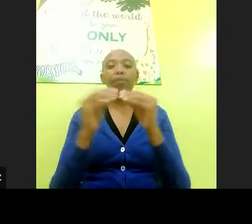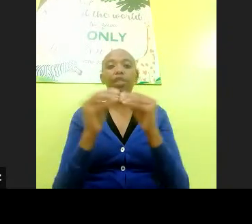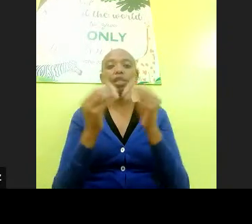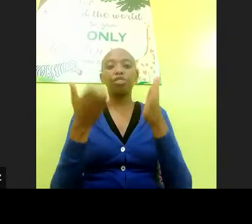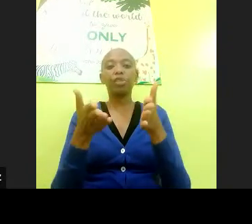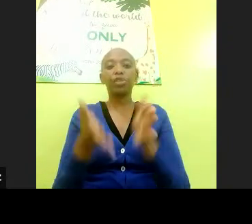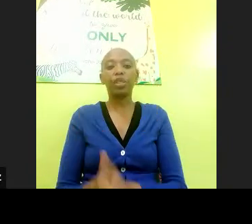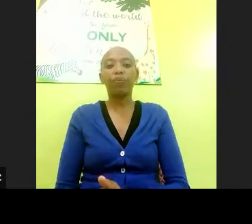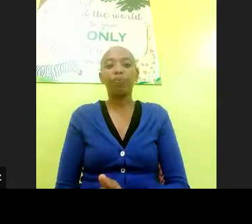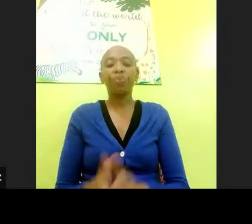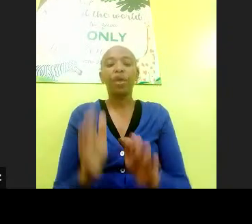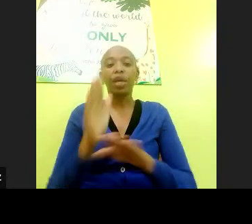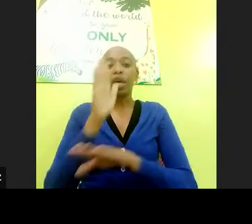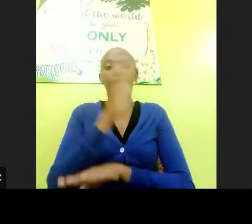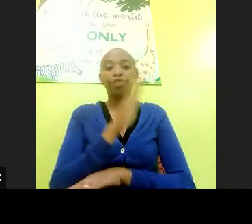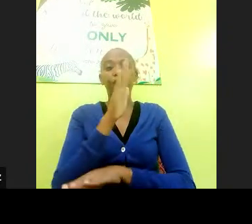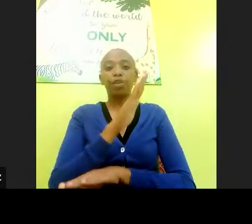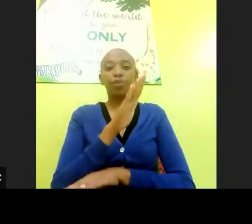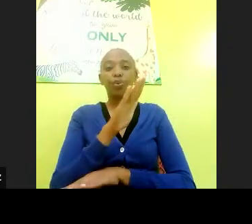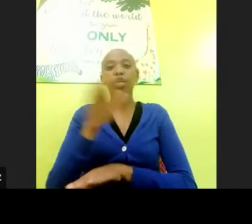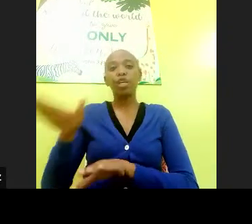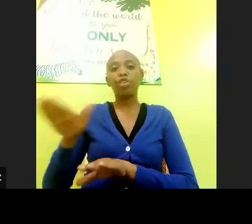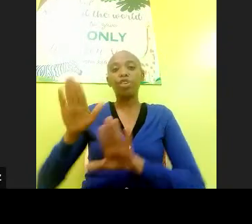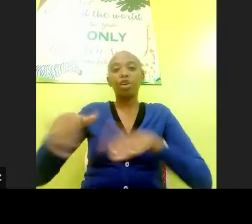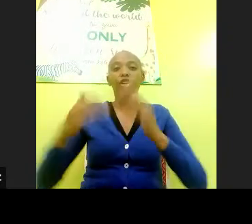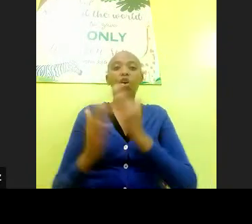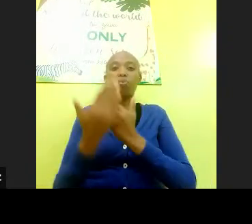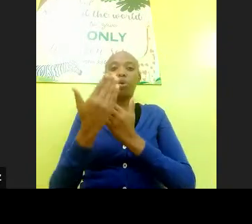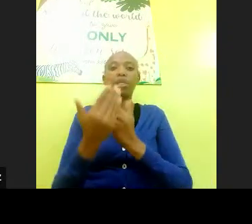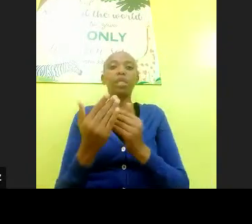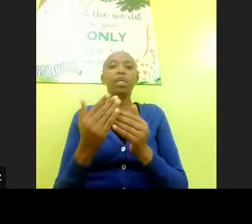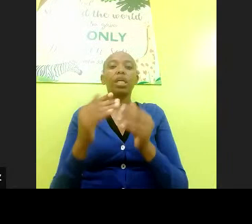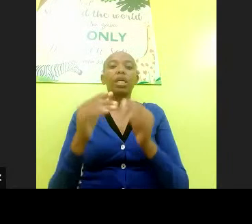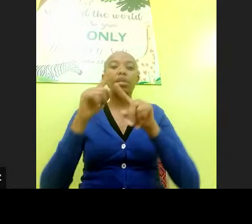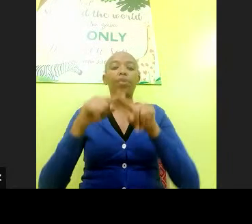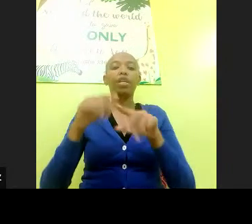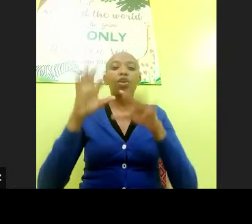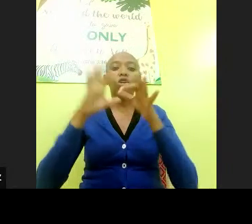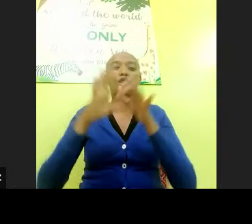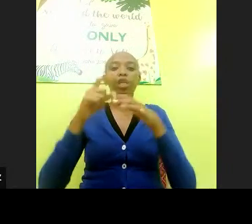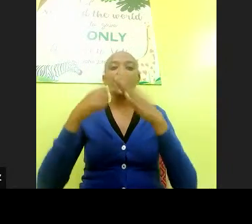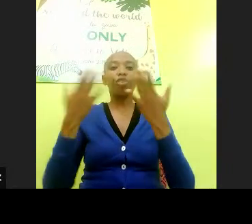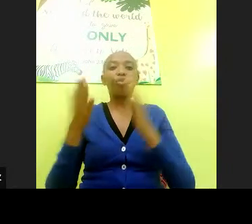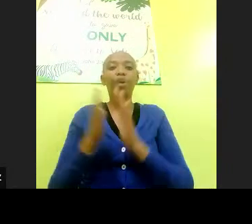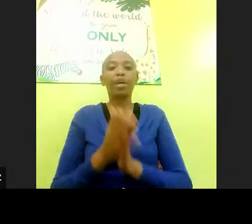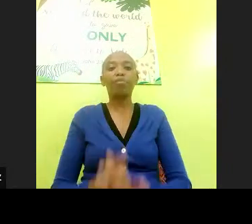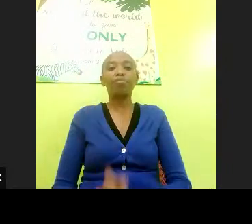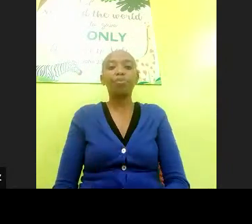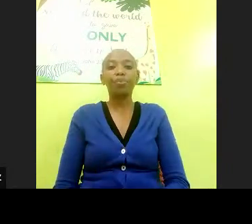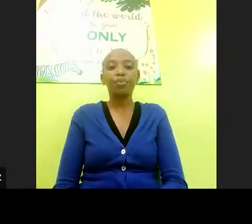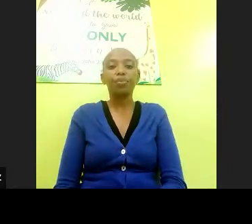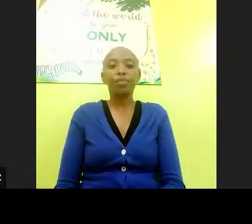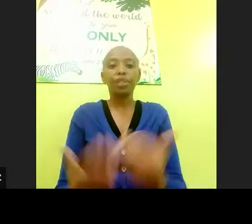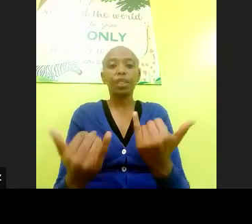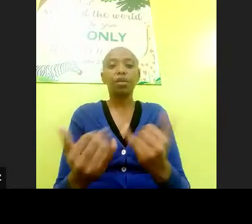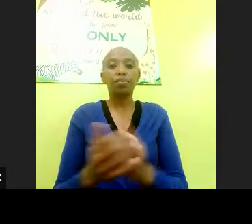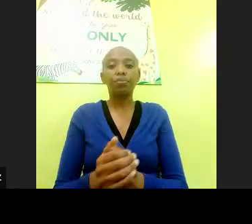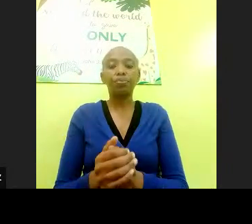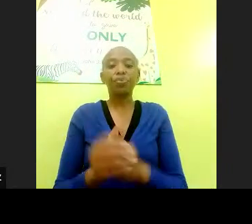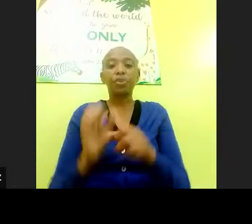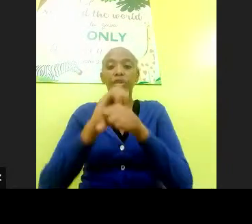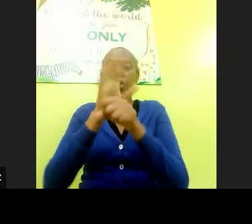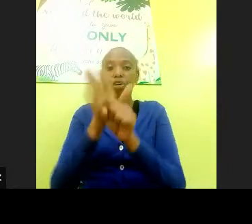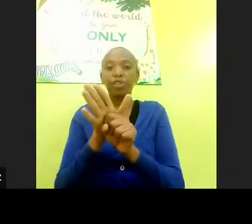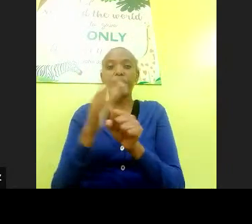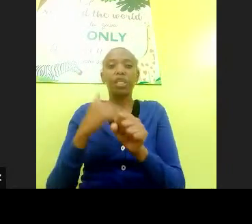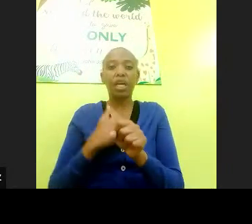today afternoon, evening, or morning, dependent on where you're joining us from. Now, COVID-19